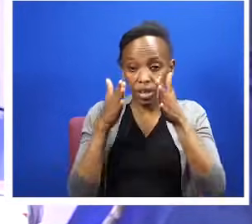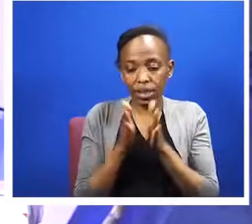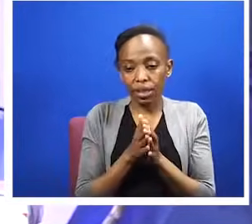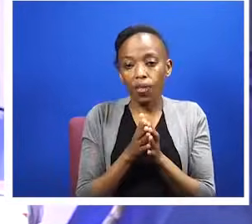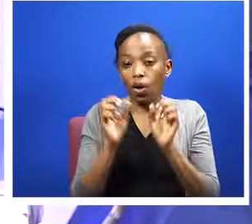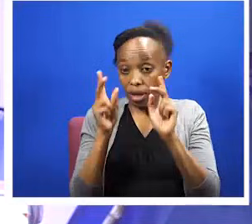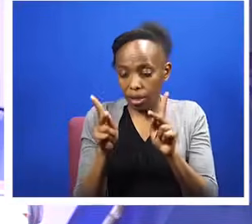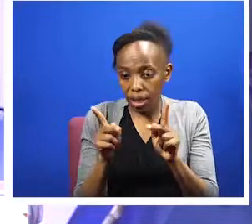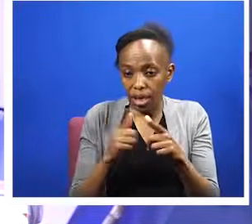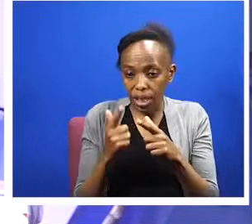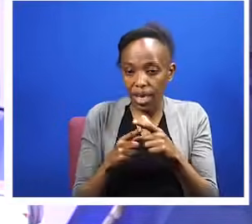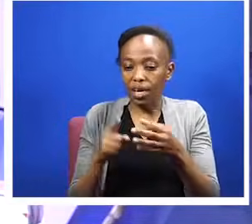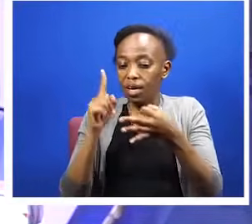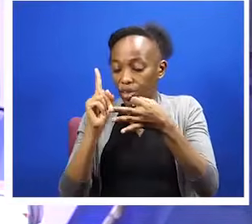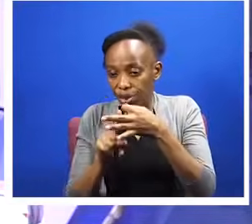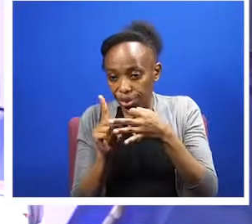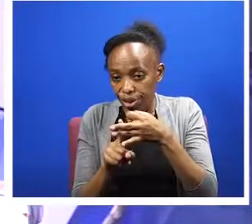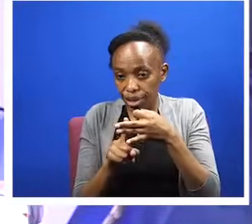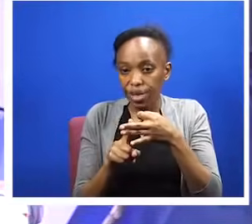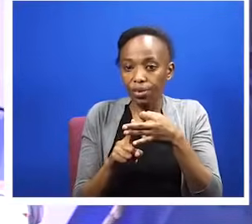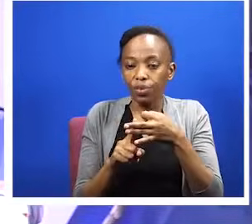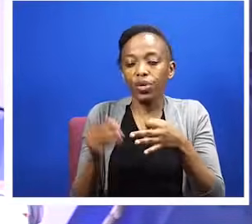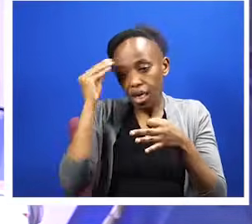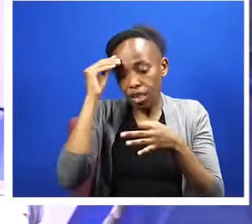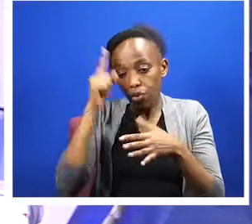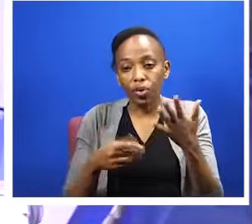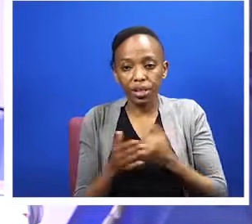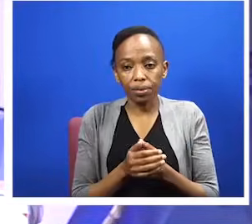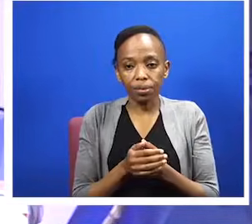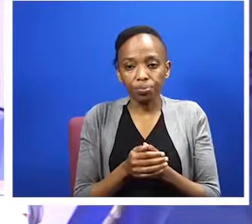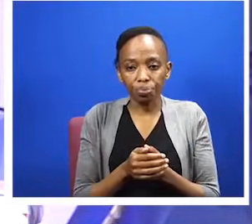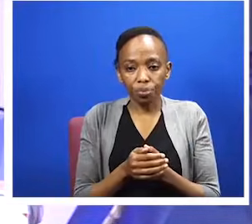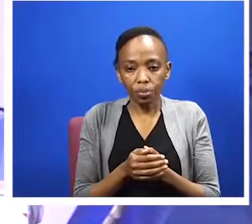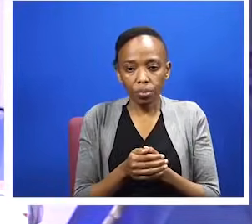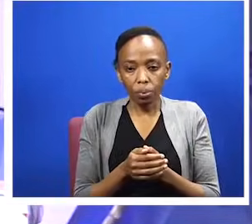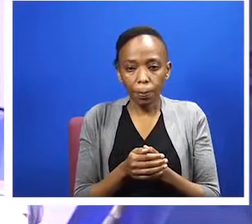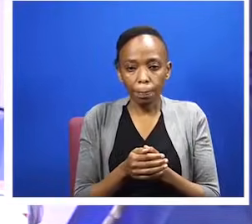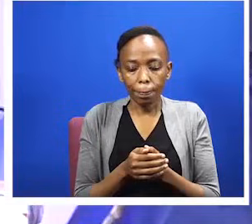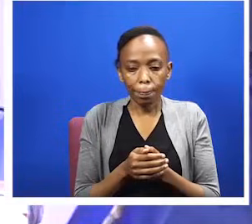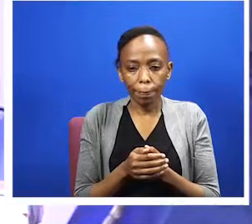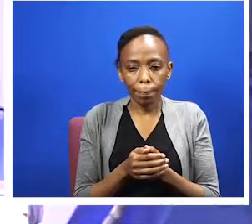Okay, we'll go to stage three. And stage three, what we learned about was